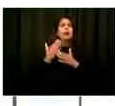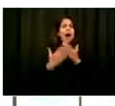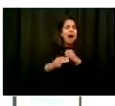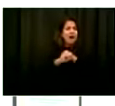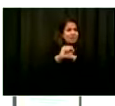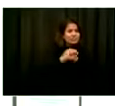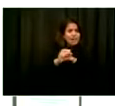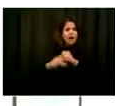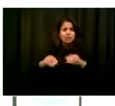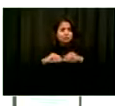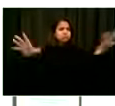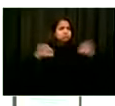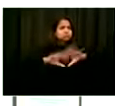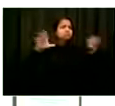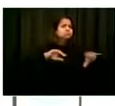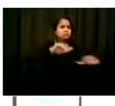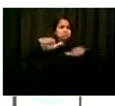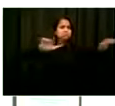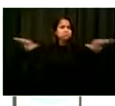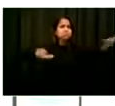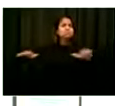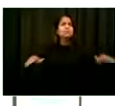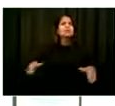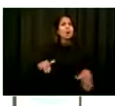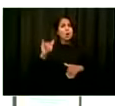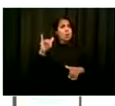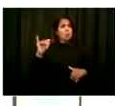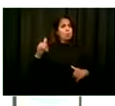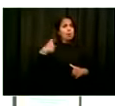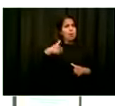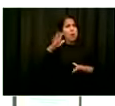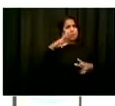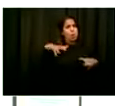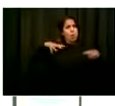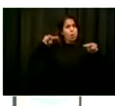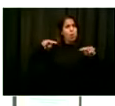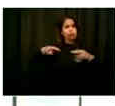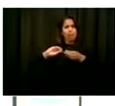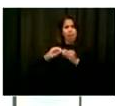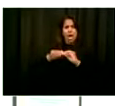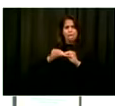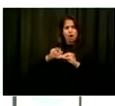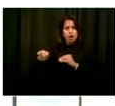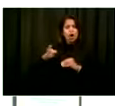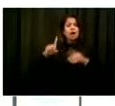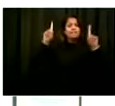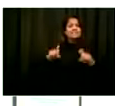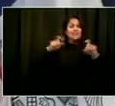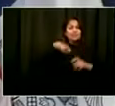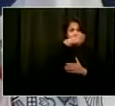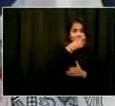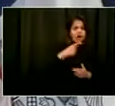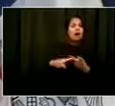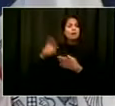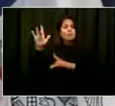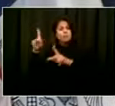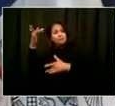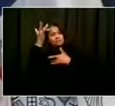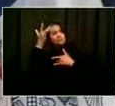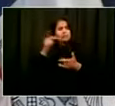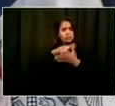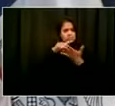avert as much of that suffering as possible. Dr. Varma, you want to add? Nothing else from me. Thank you. Next,